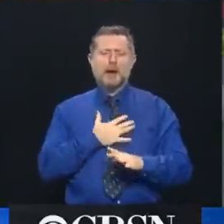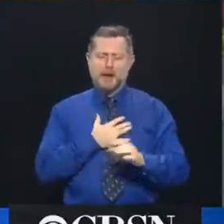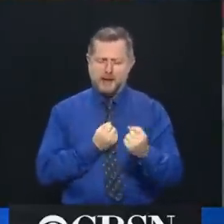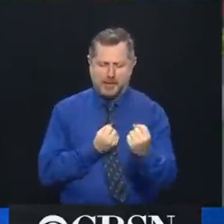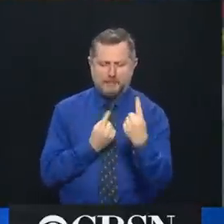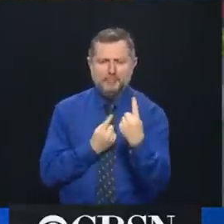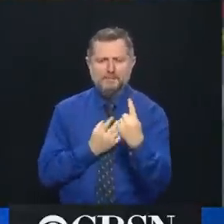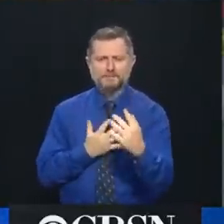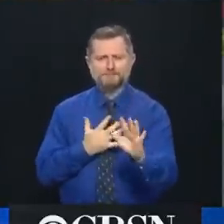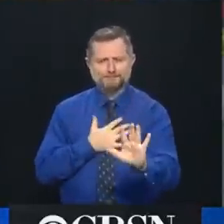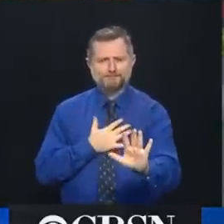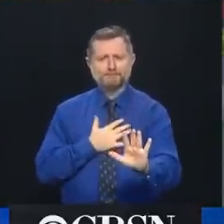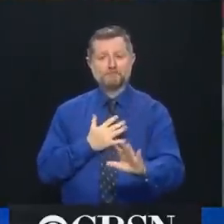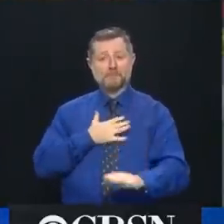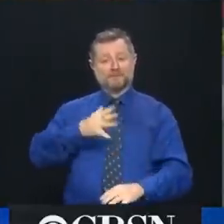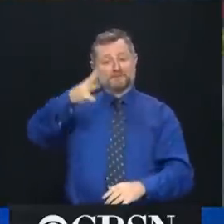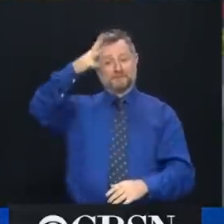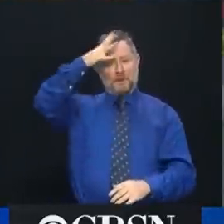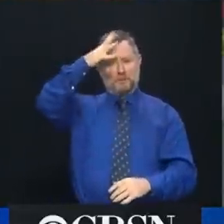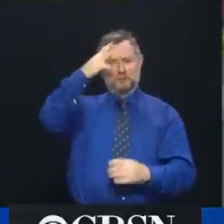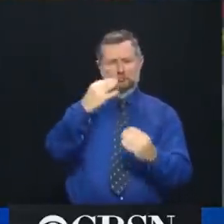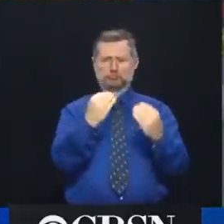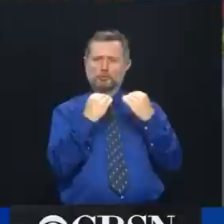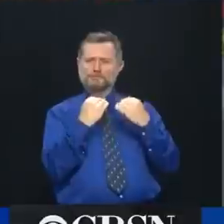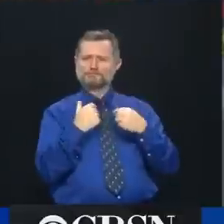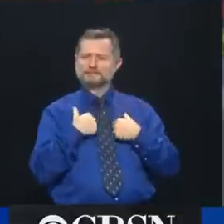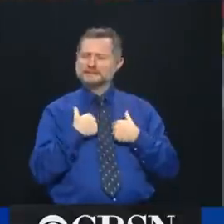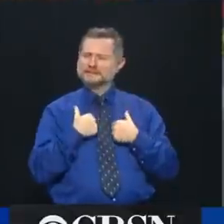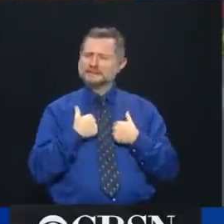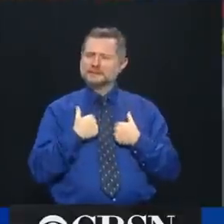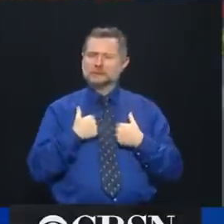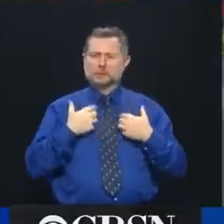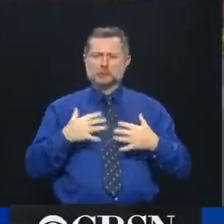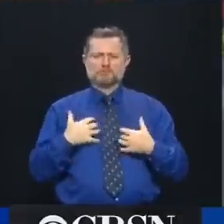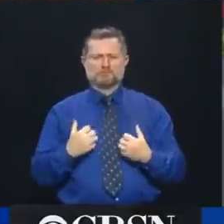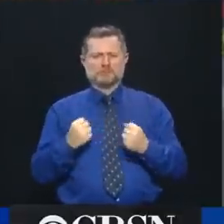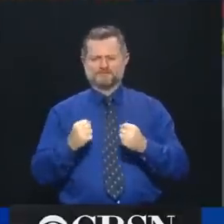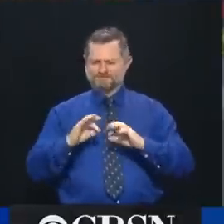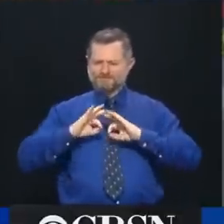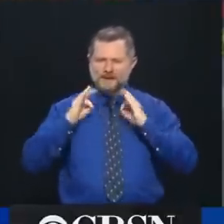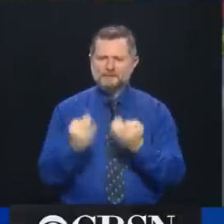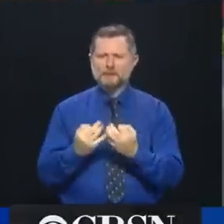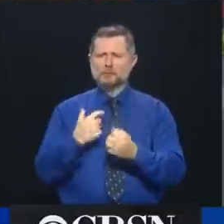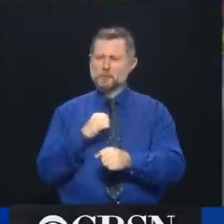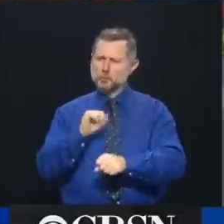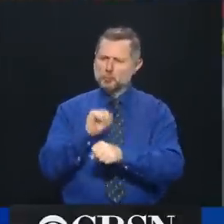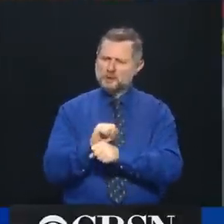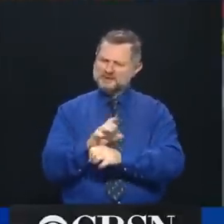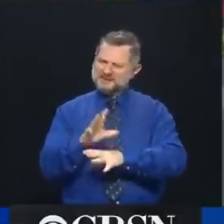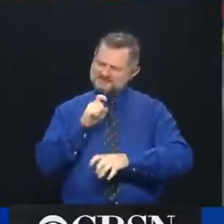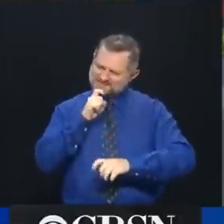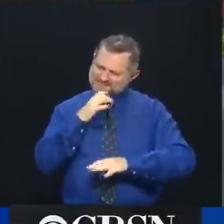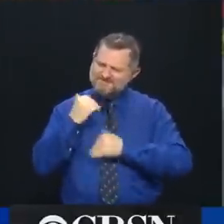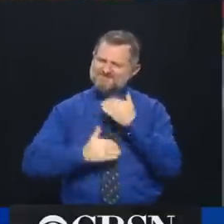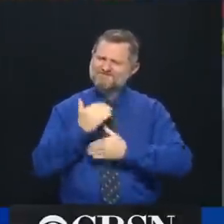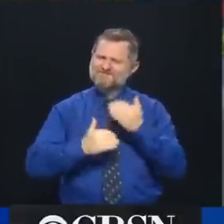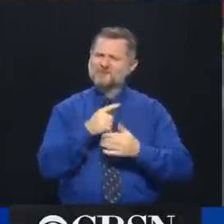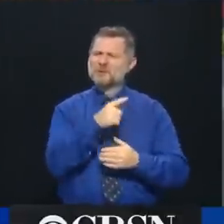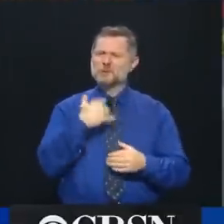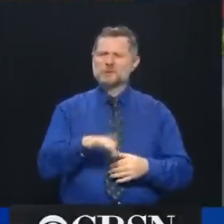family making steal by day and getting education at night and leaving it all to join a tech startup in the early days of